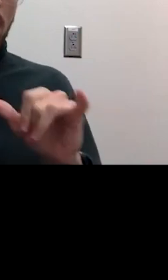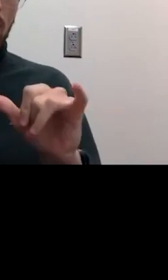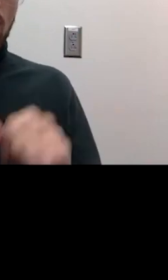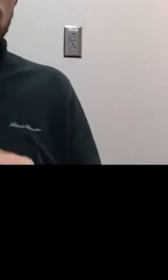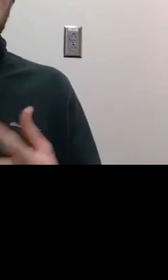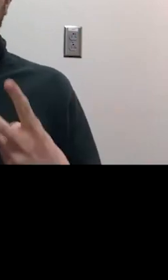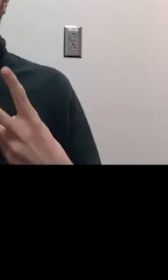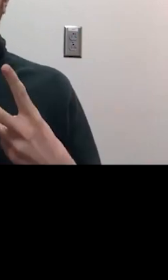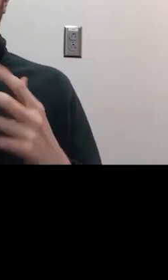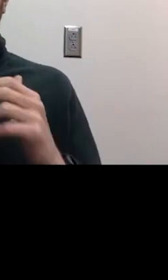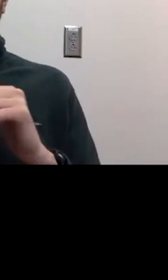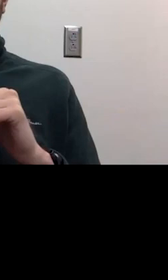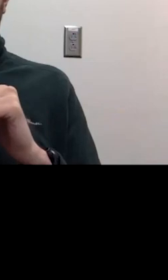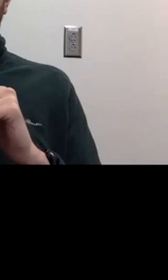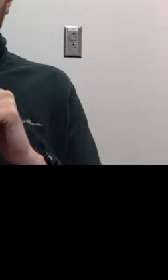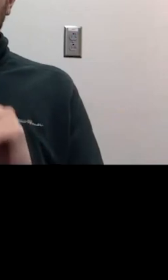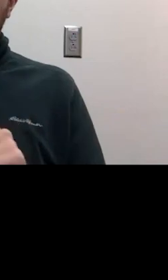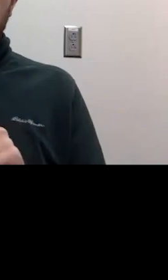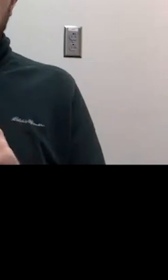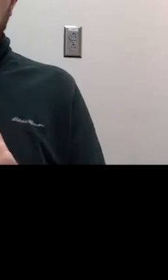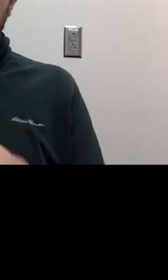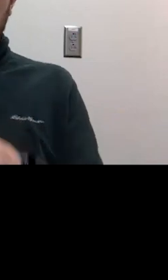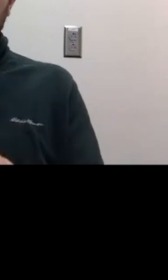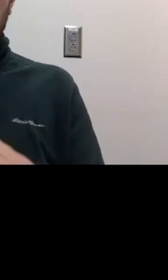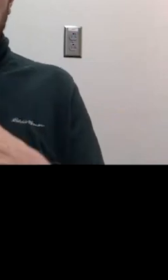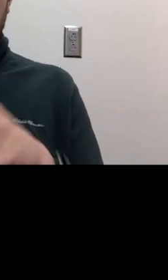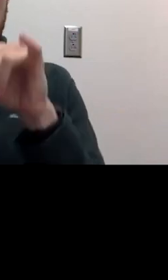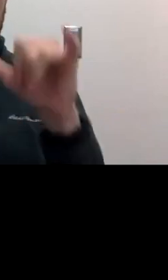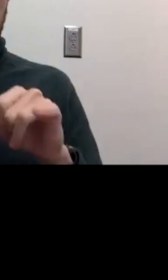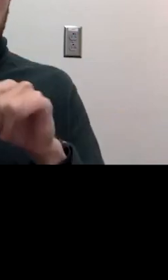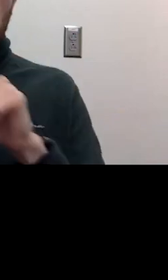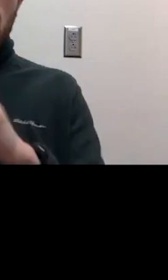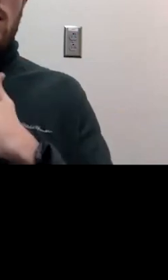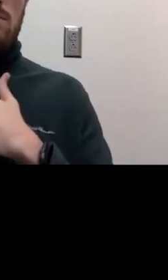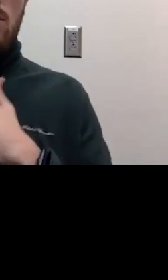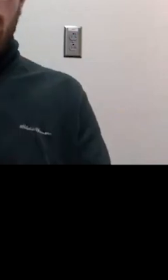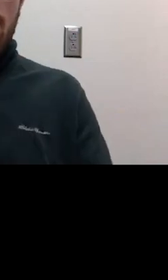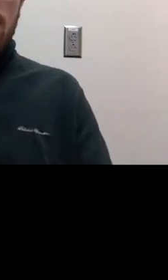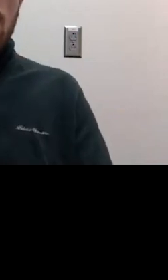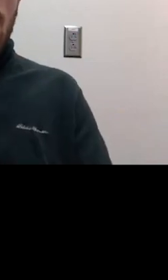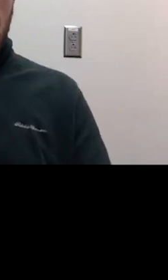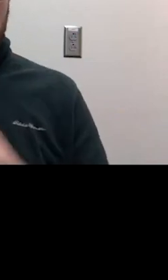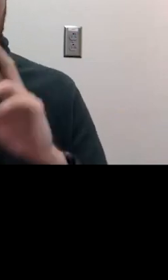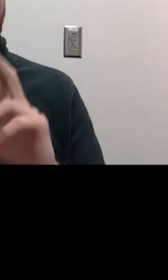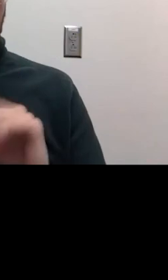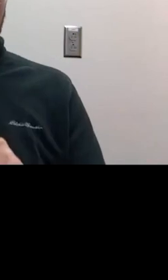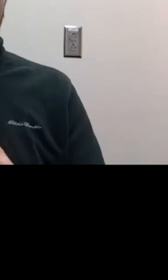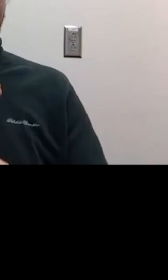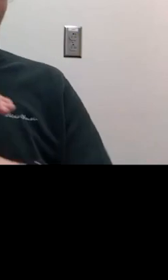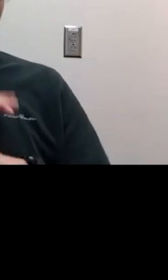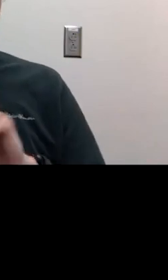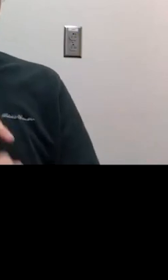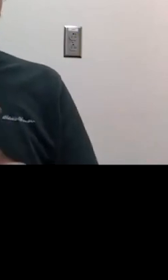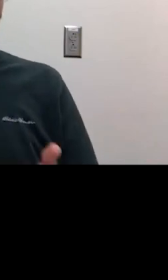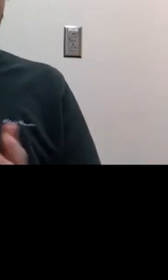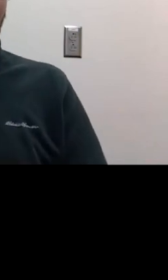How to hold health systems accountable for this work. I hope that's a satisfying answer. It's not,